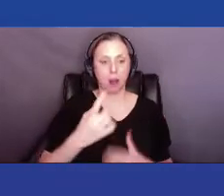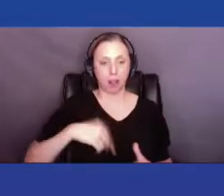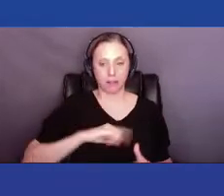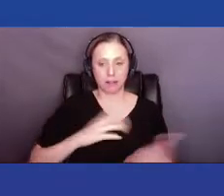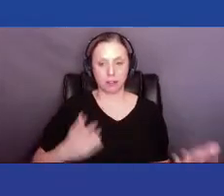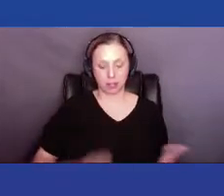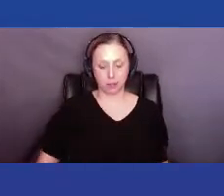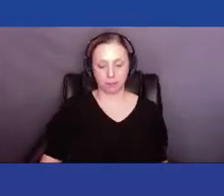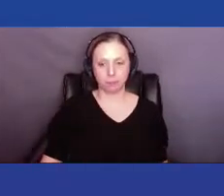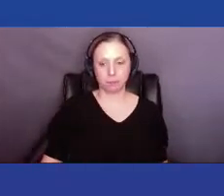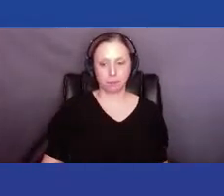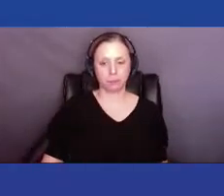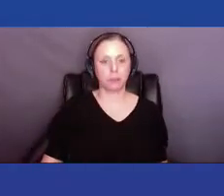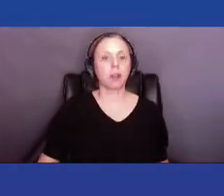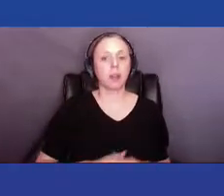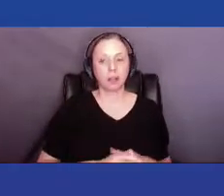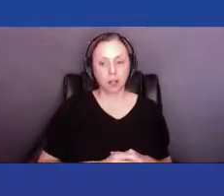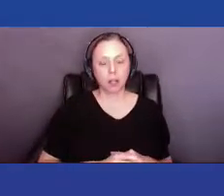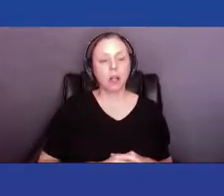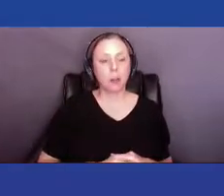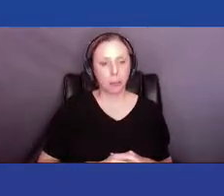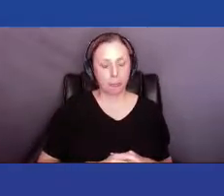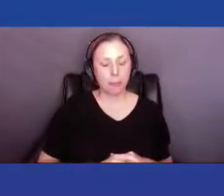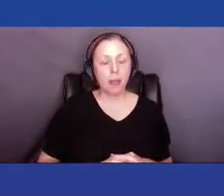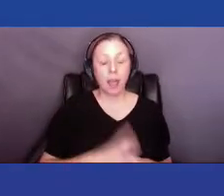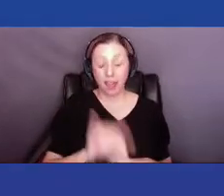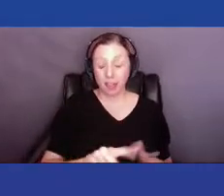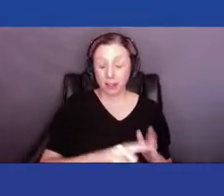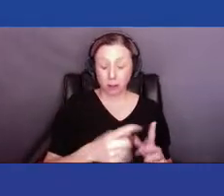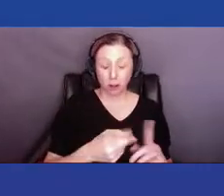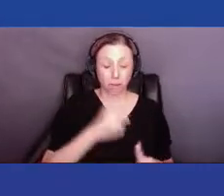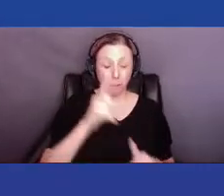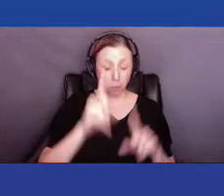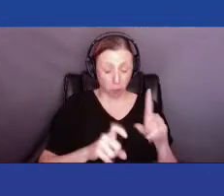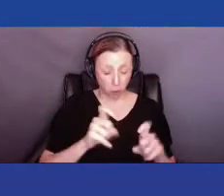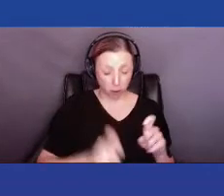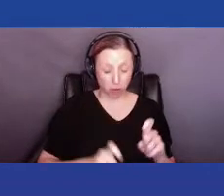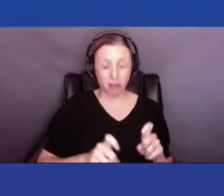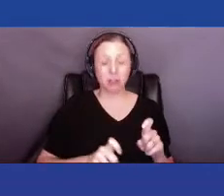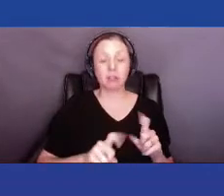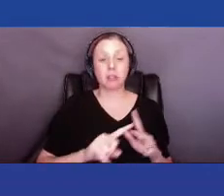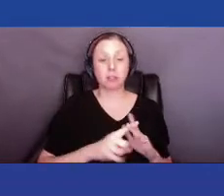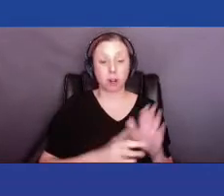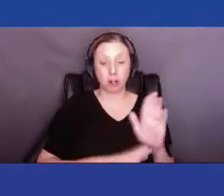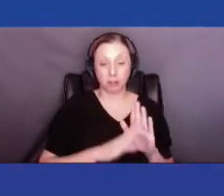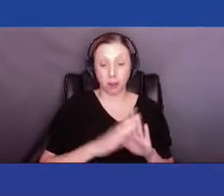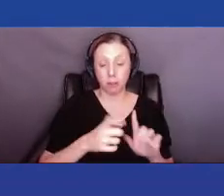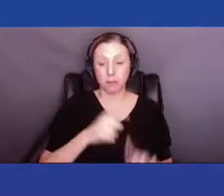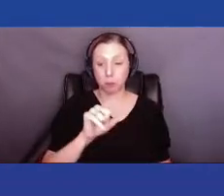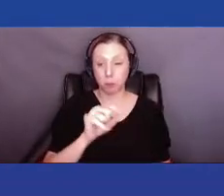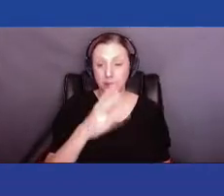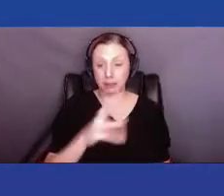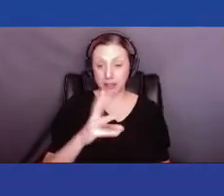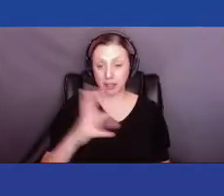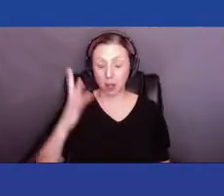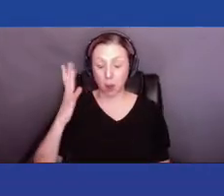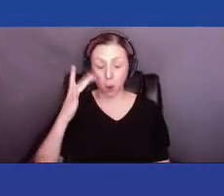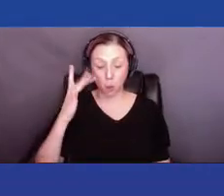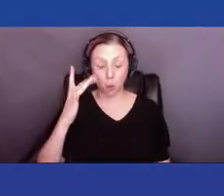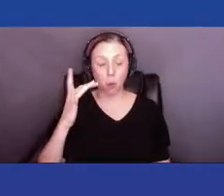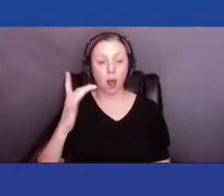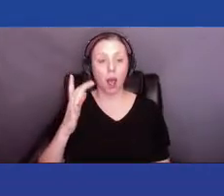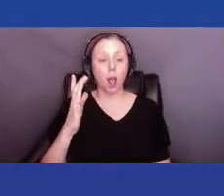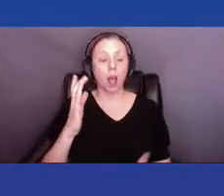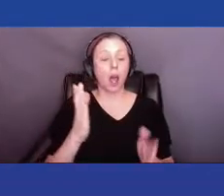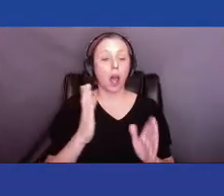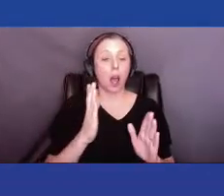really rooted in my questions that began emerging in 2016 as I was invited by a curator in St. Croix to begin